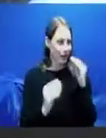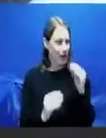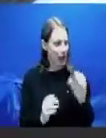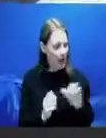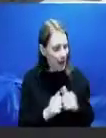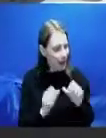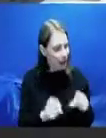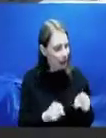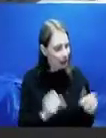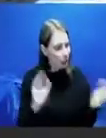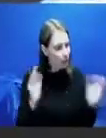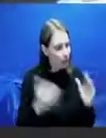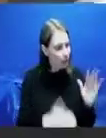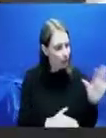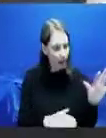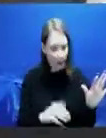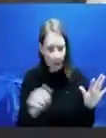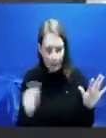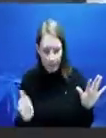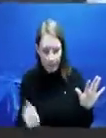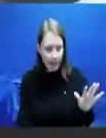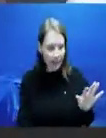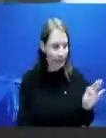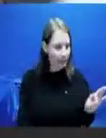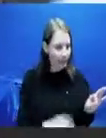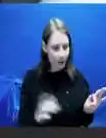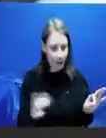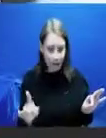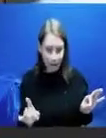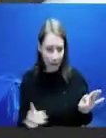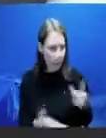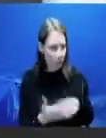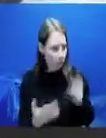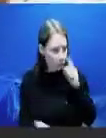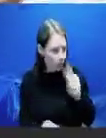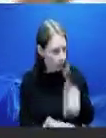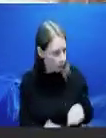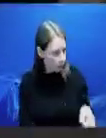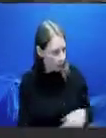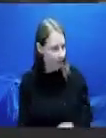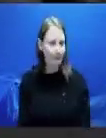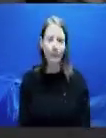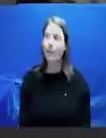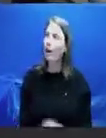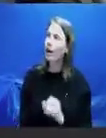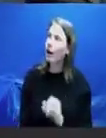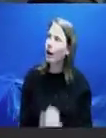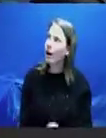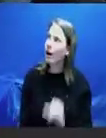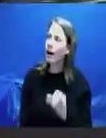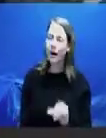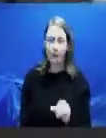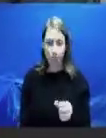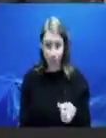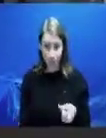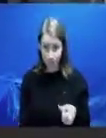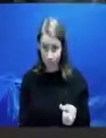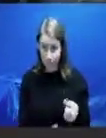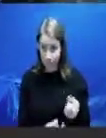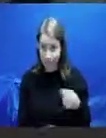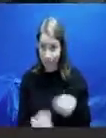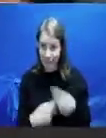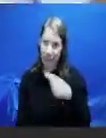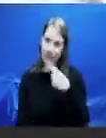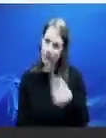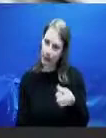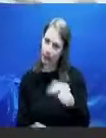18, 5 to 10? What do you notice? That they don't. Rather than tell the kids exactly what a dilation is, she has